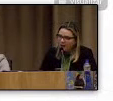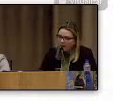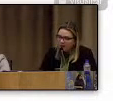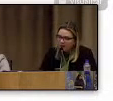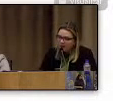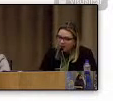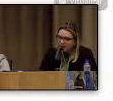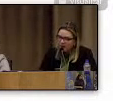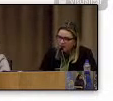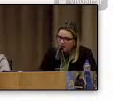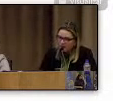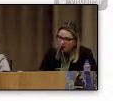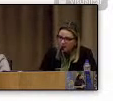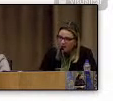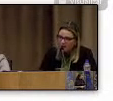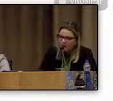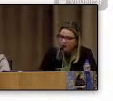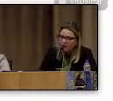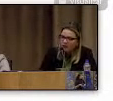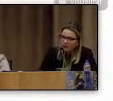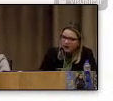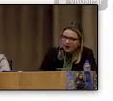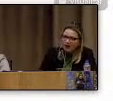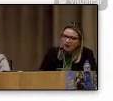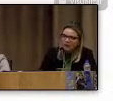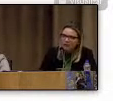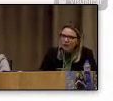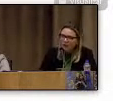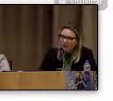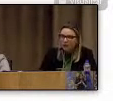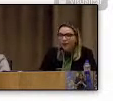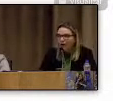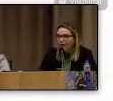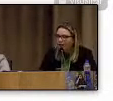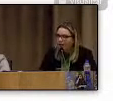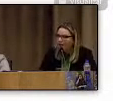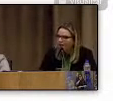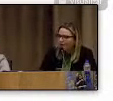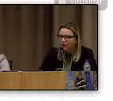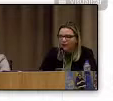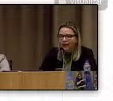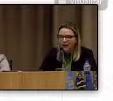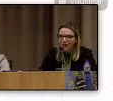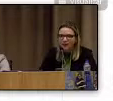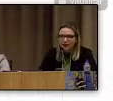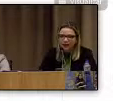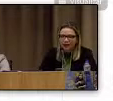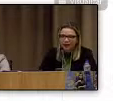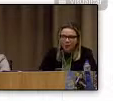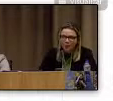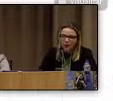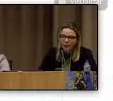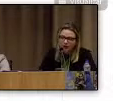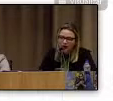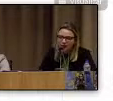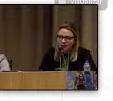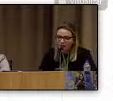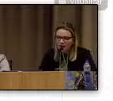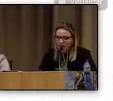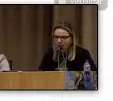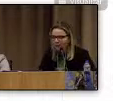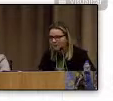These are some references. So on behalf of Hospital Getúlio Vargas and on behalf of the state of Piauí, we thank you